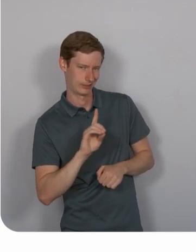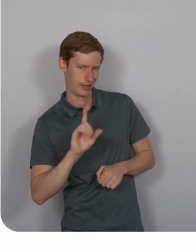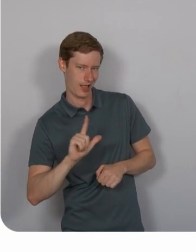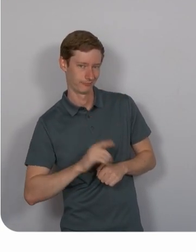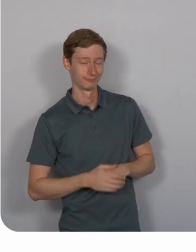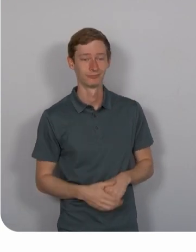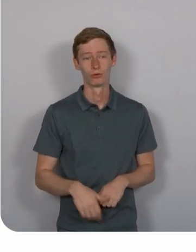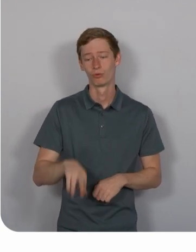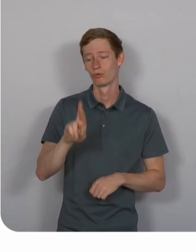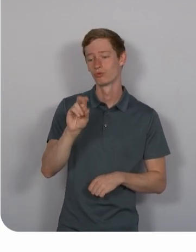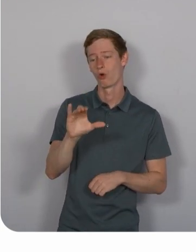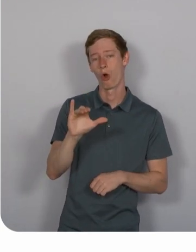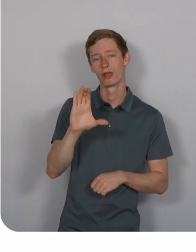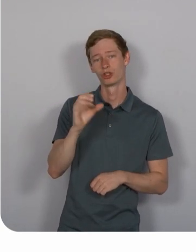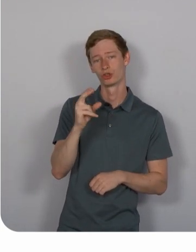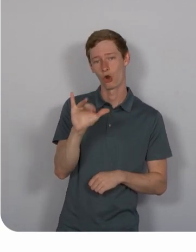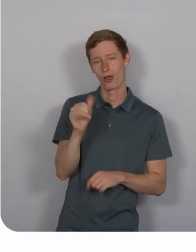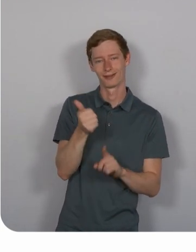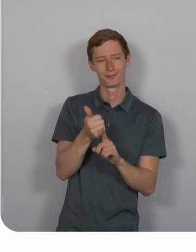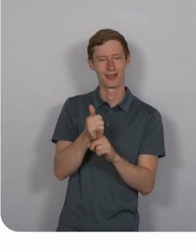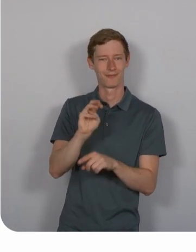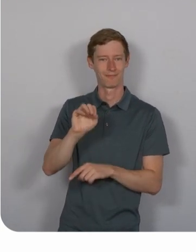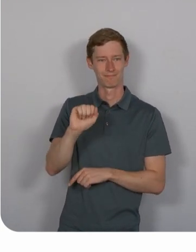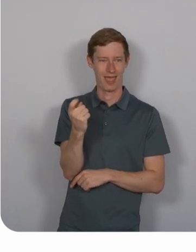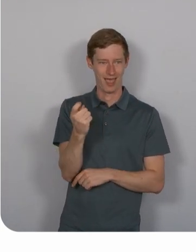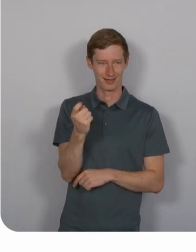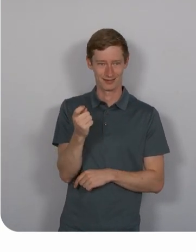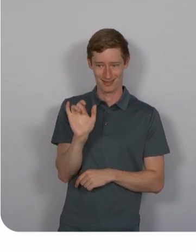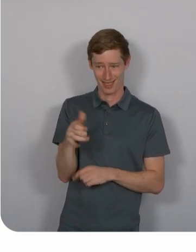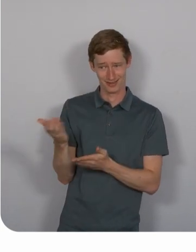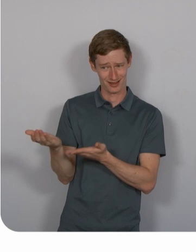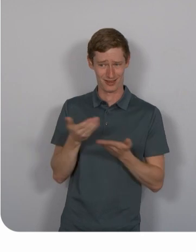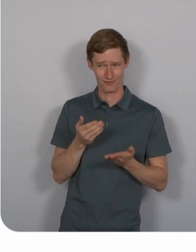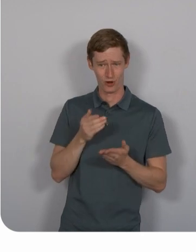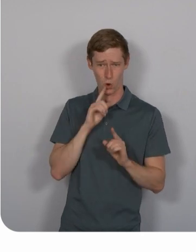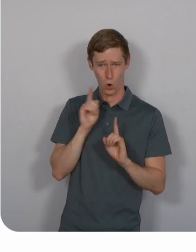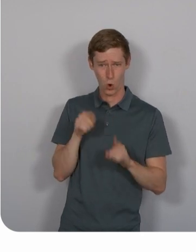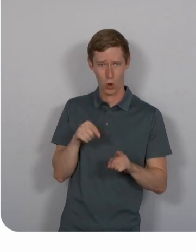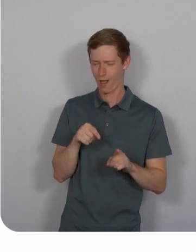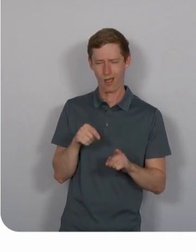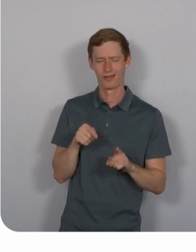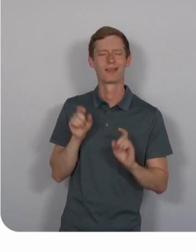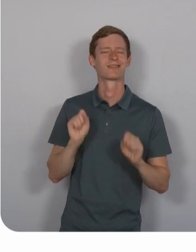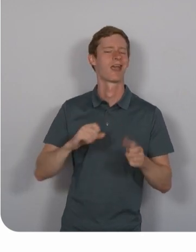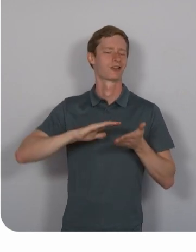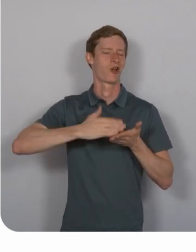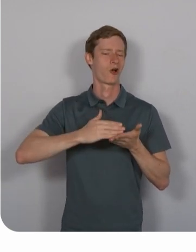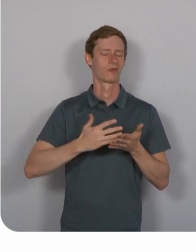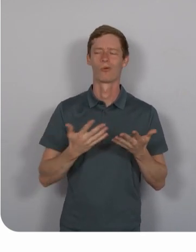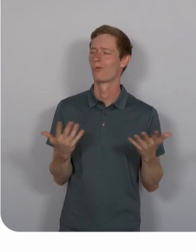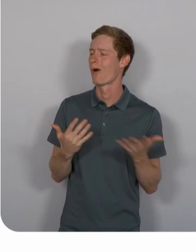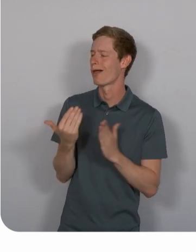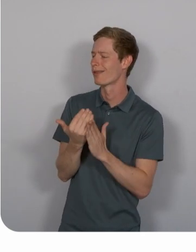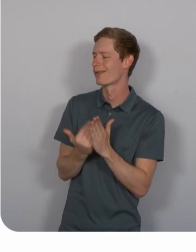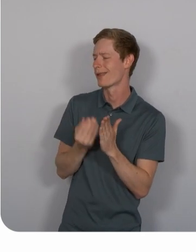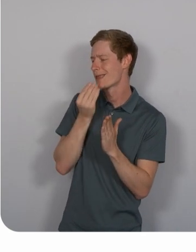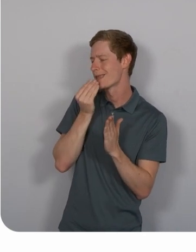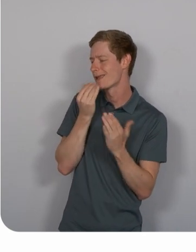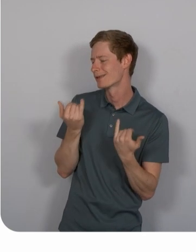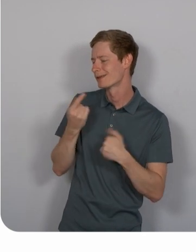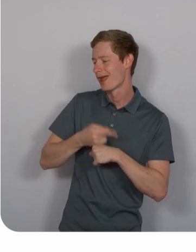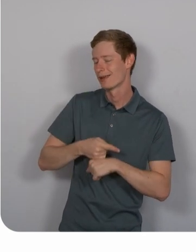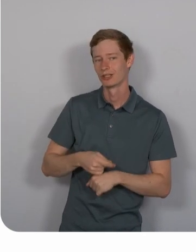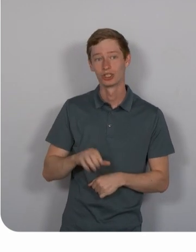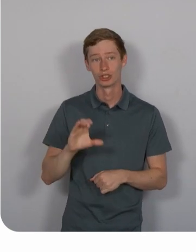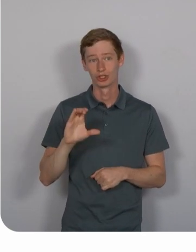is Max. Nix that delivery order. You're cooking in tonight. Chef, what's on the menu today? Charlie D'Amelio is